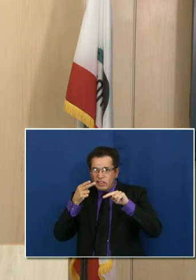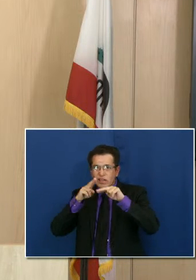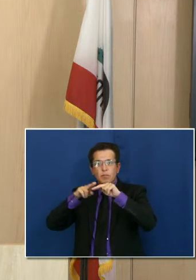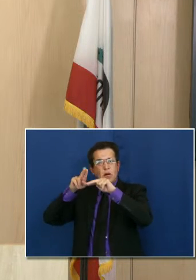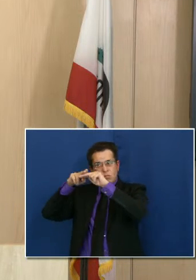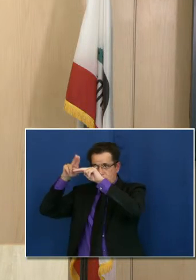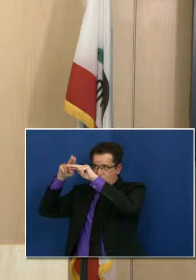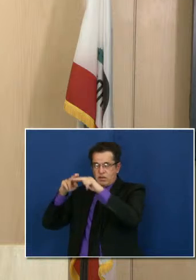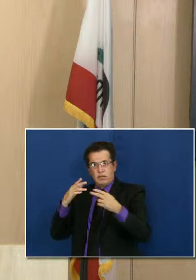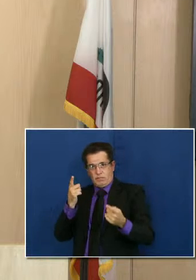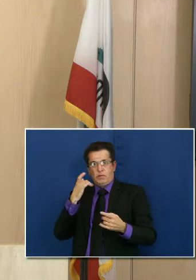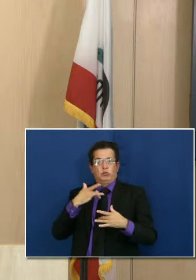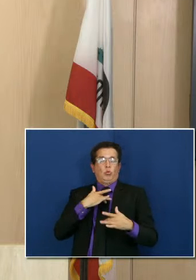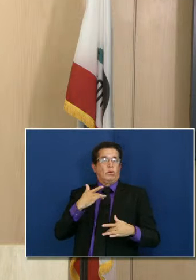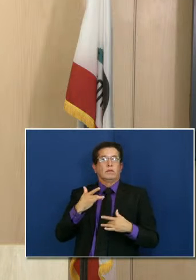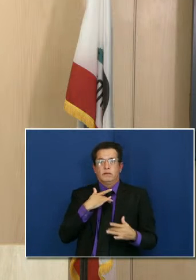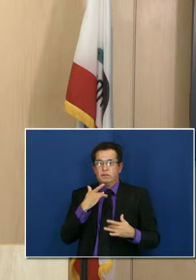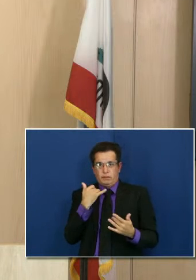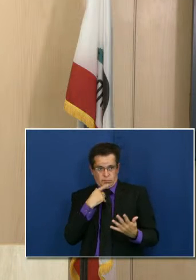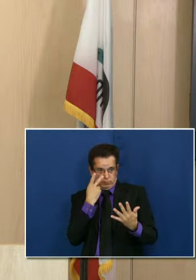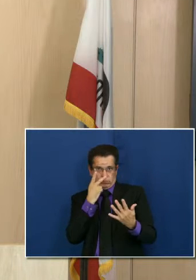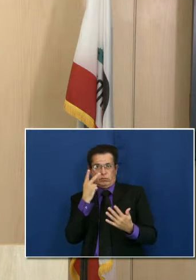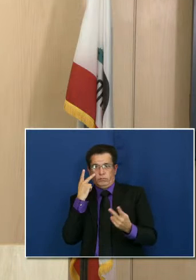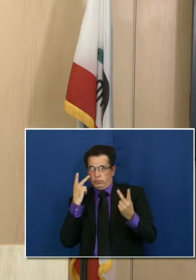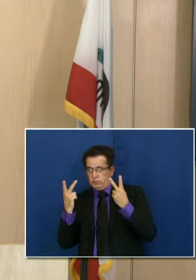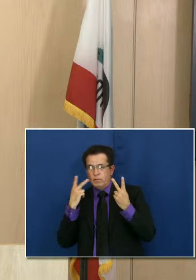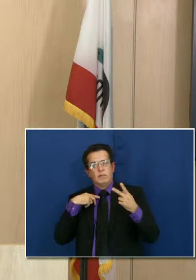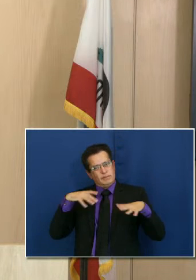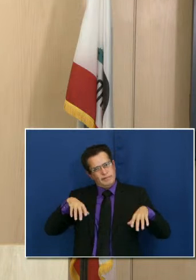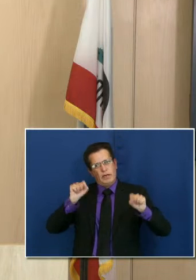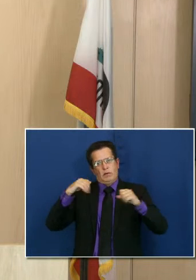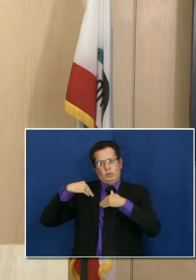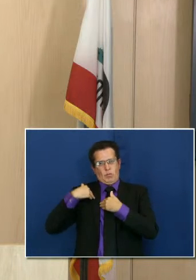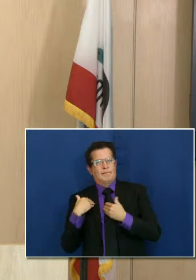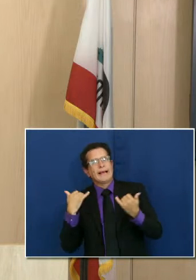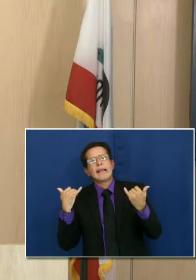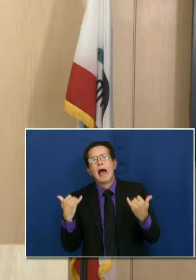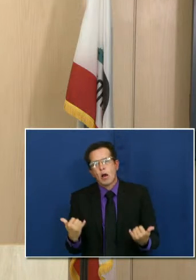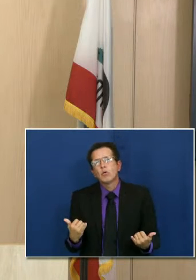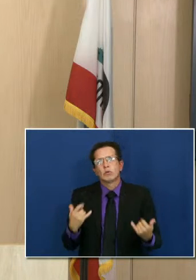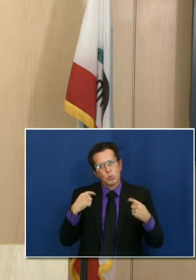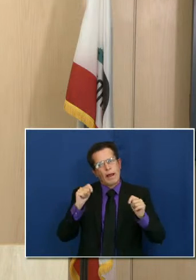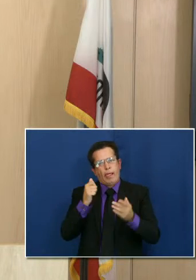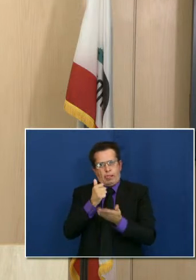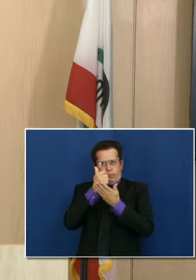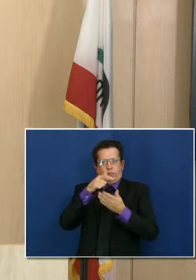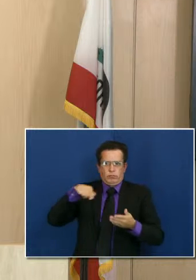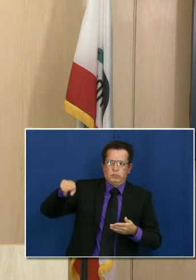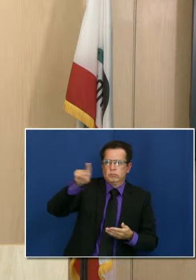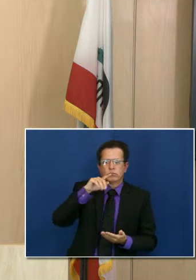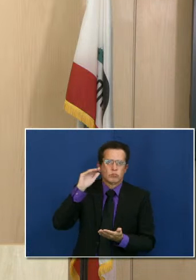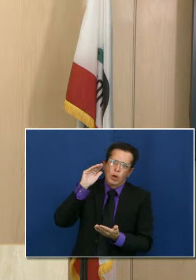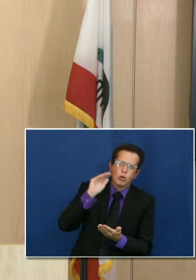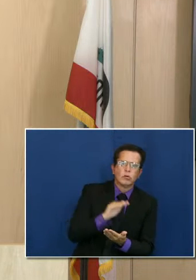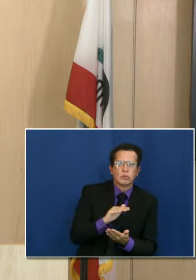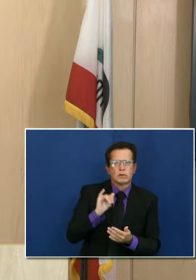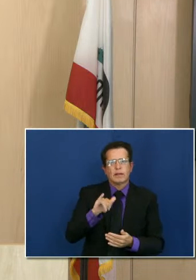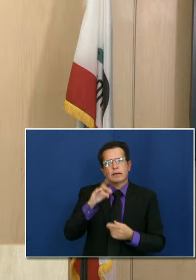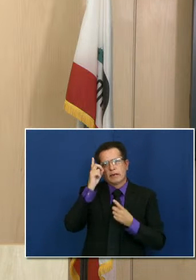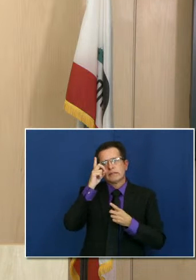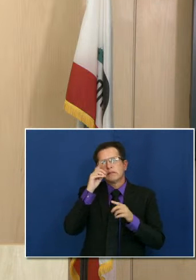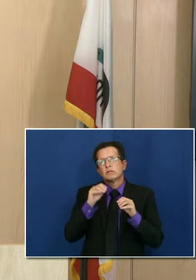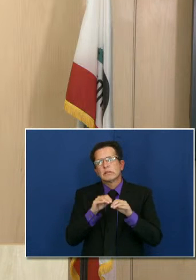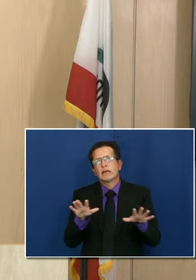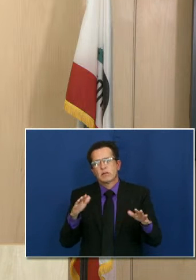deaths that are very concerning and alarming, and we have to take action now to help our region through this difficult period. We